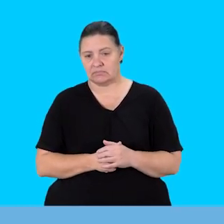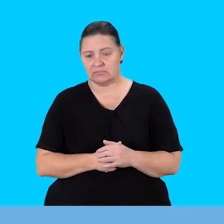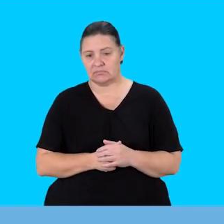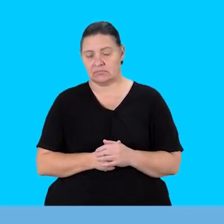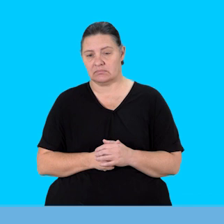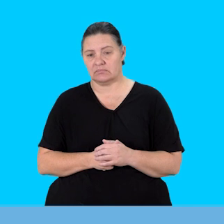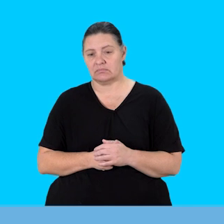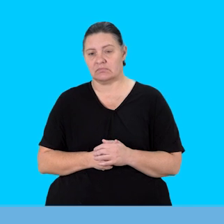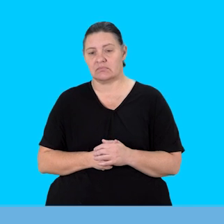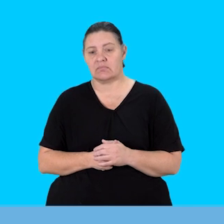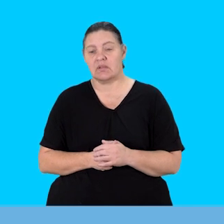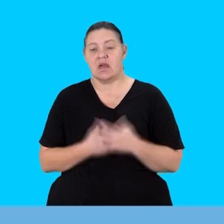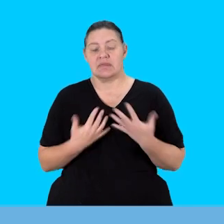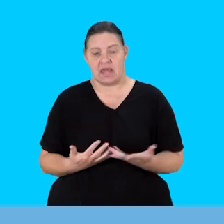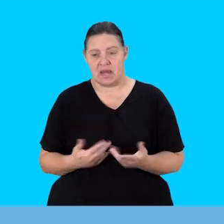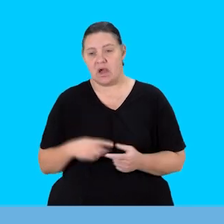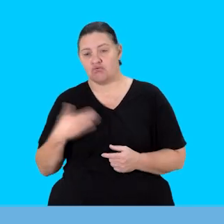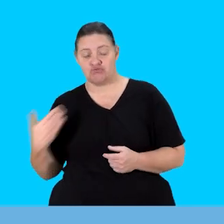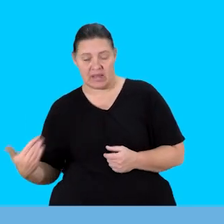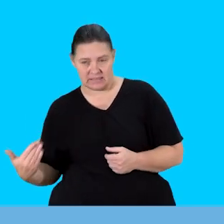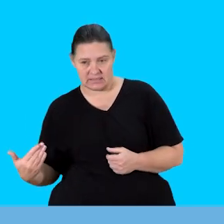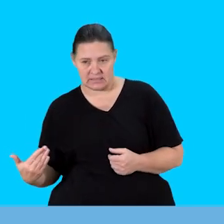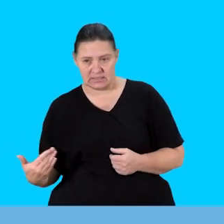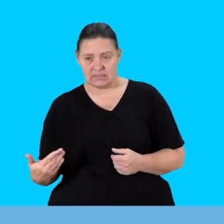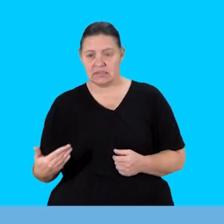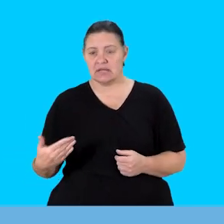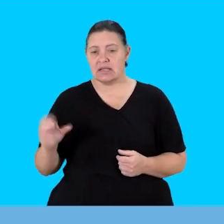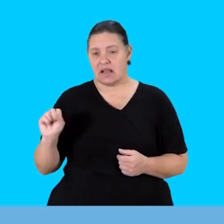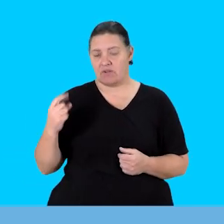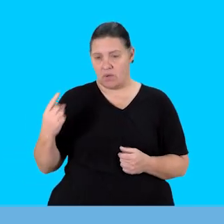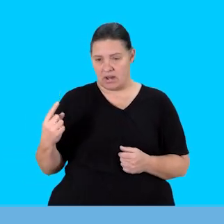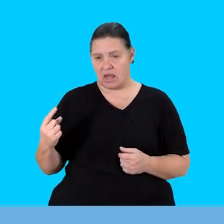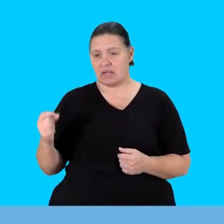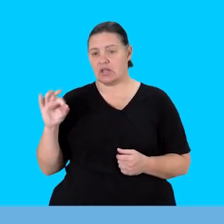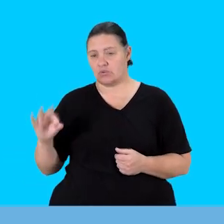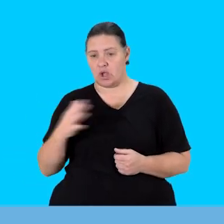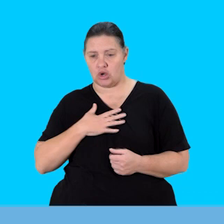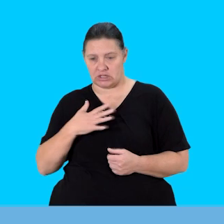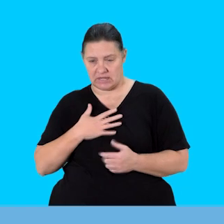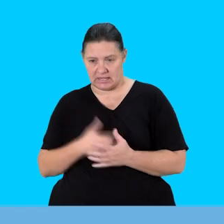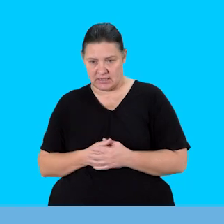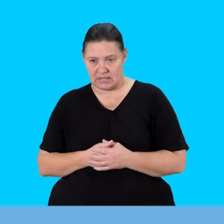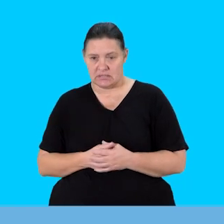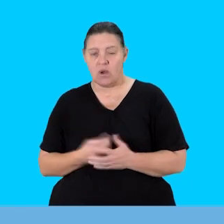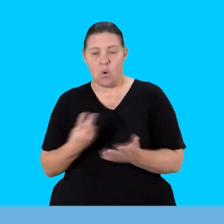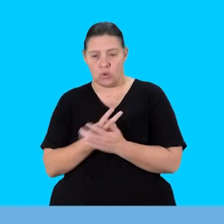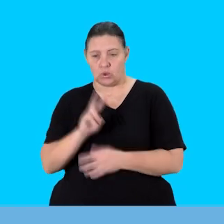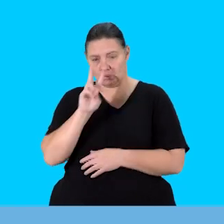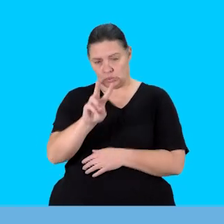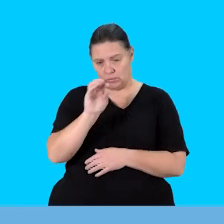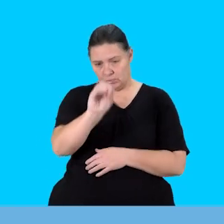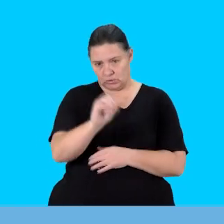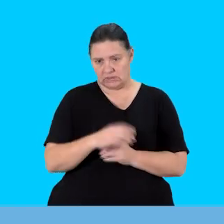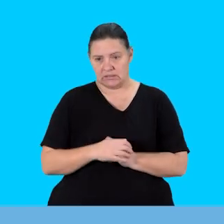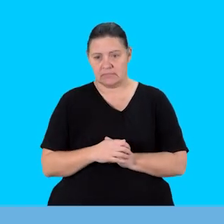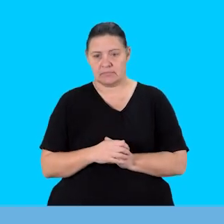side, I have 6 oxygens. Then on the right-hand side, I have 1 sulfur and 3 oxygens. So if I also put in